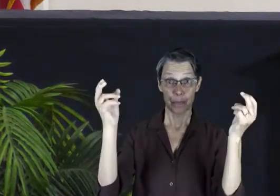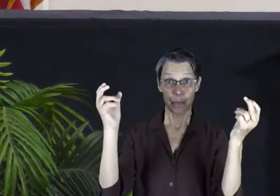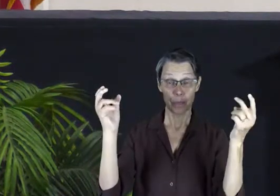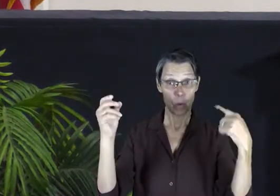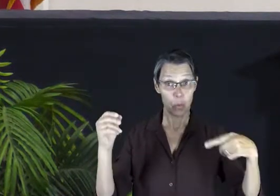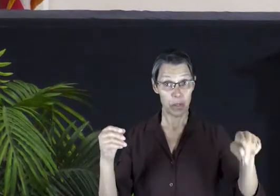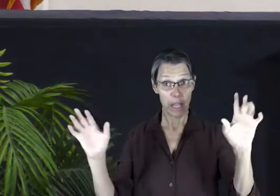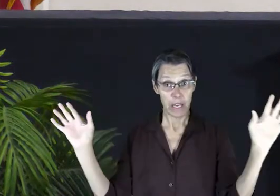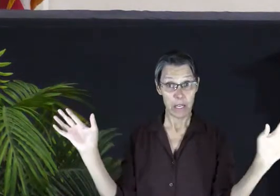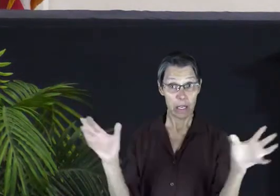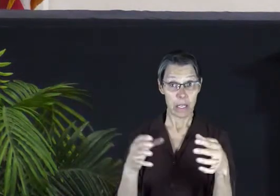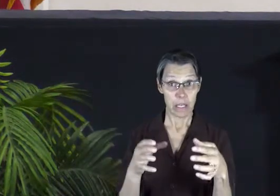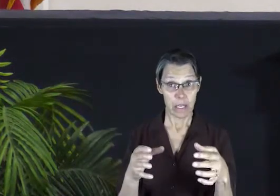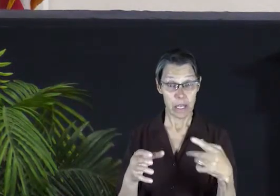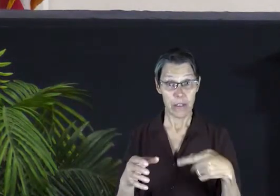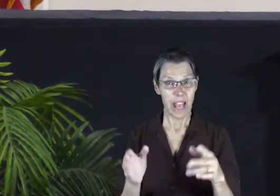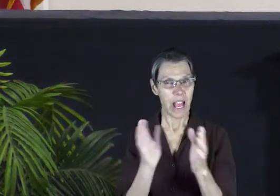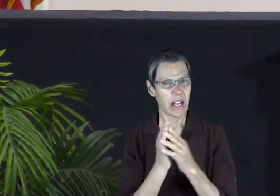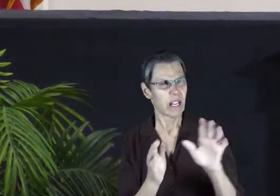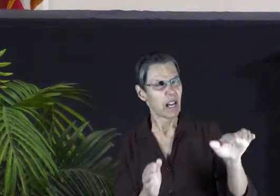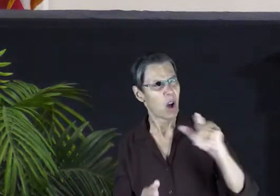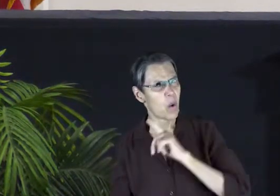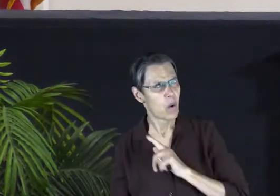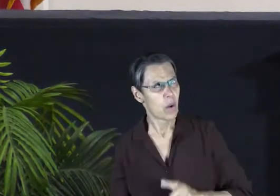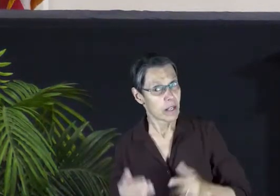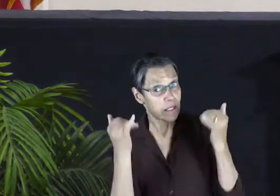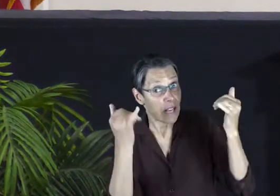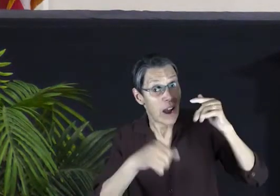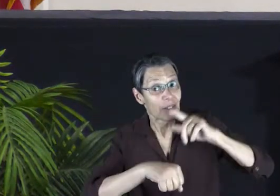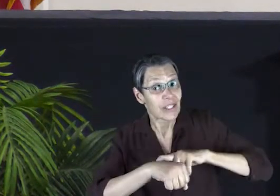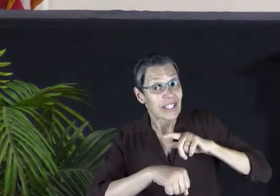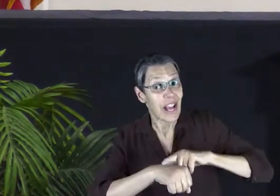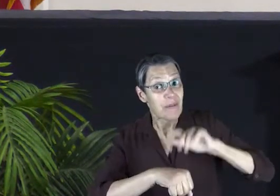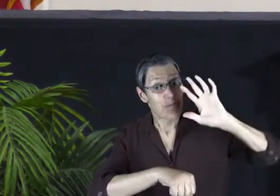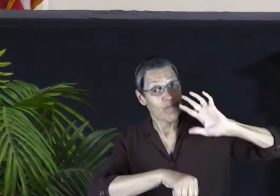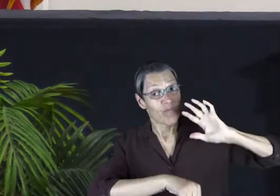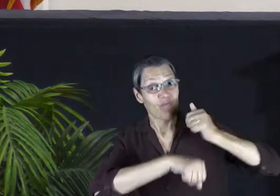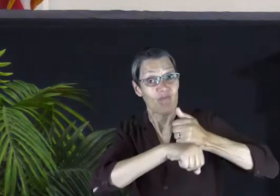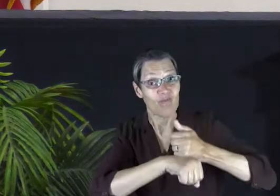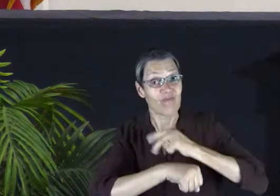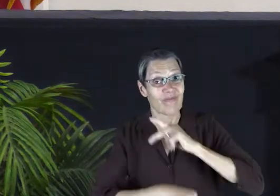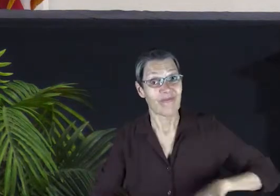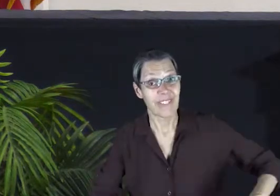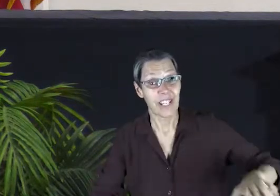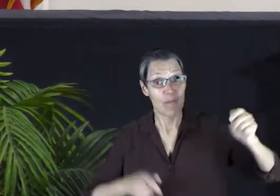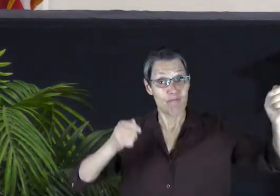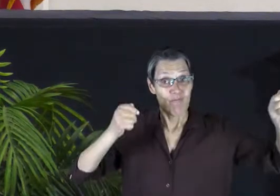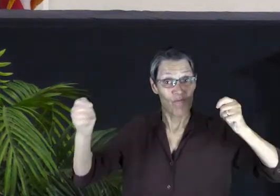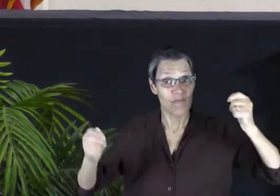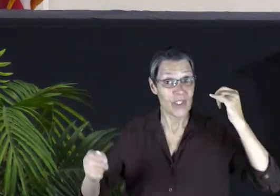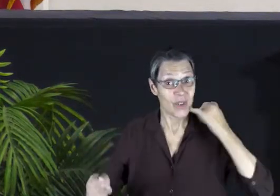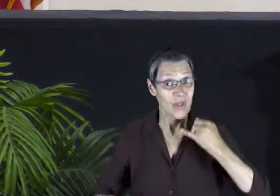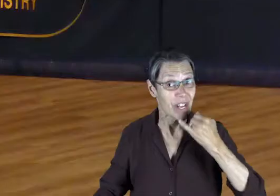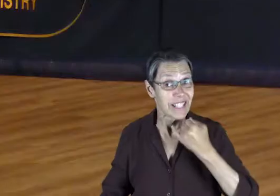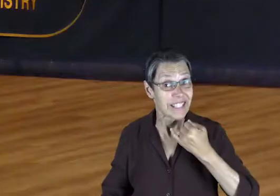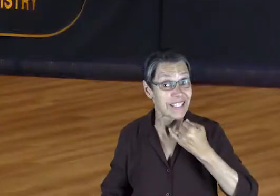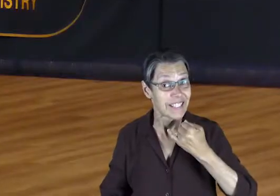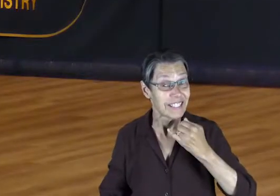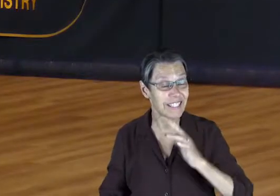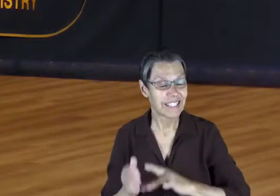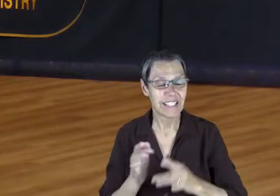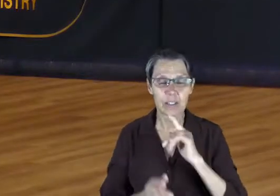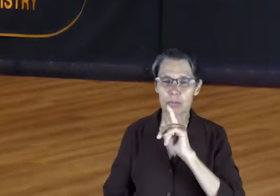So when they had come together, they asked him, "Lord, is this the time when you will restore the kingdom to Israel?"